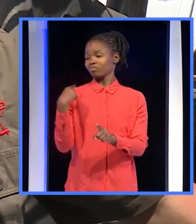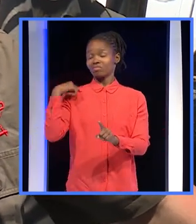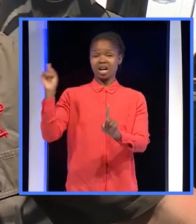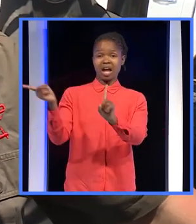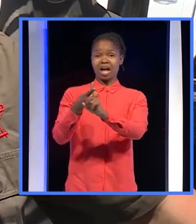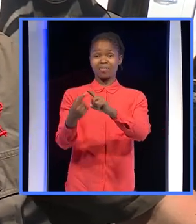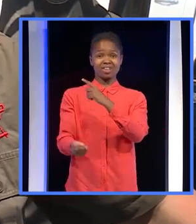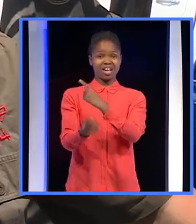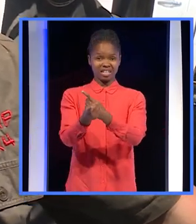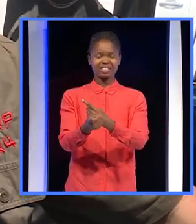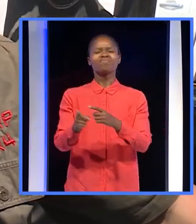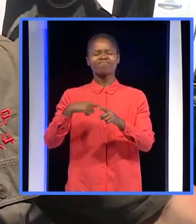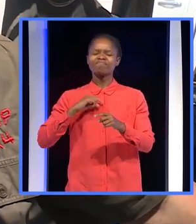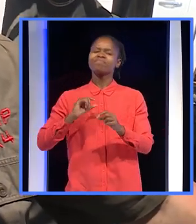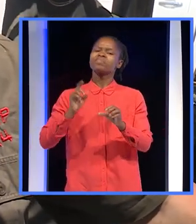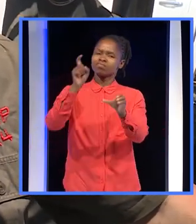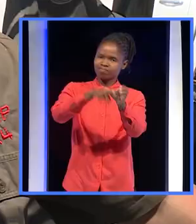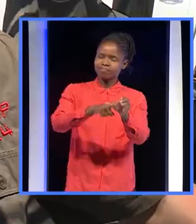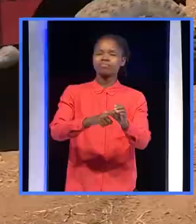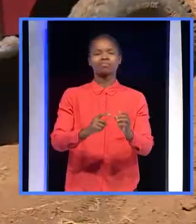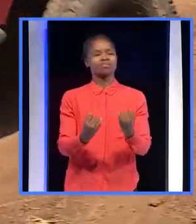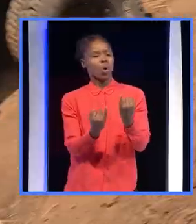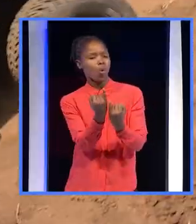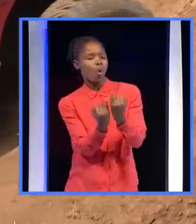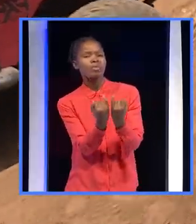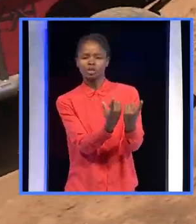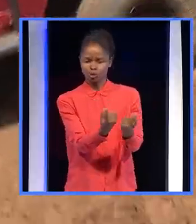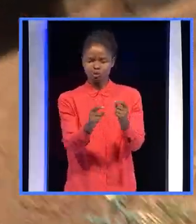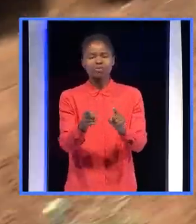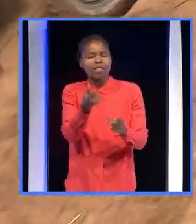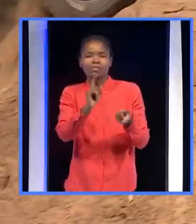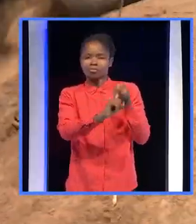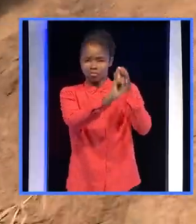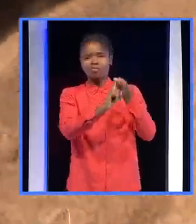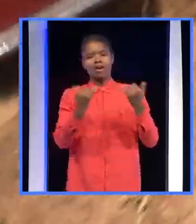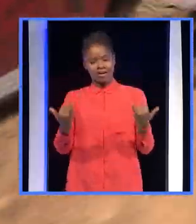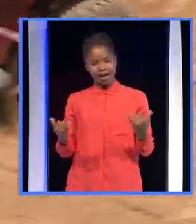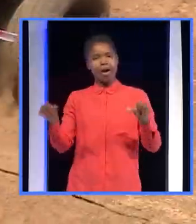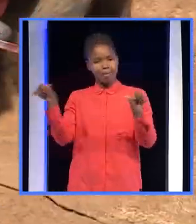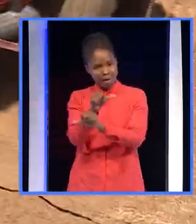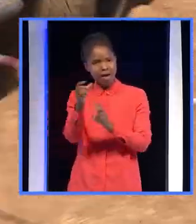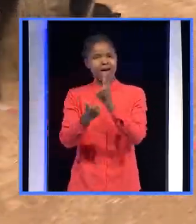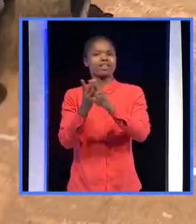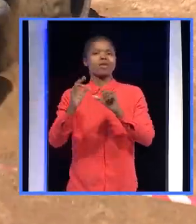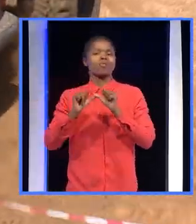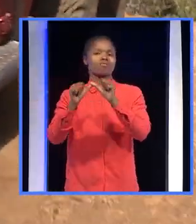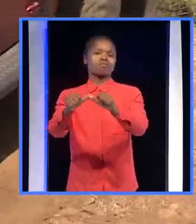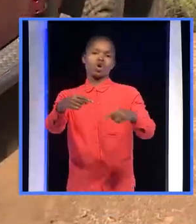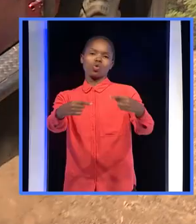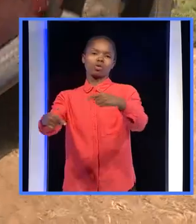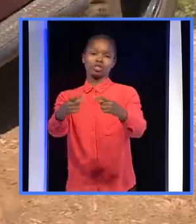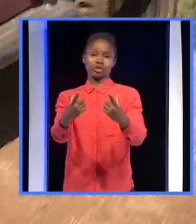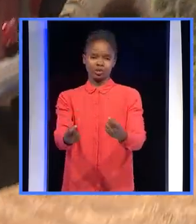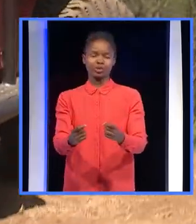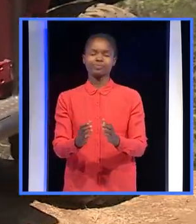competed a little bit, and then after my accident, I wanted to continue competing. So, and here I am. Tell me then, how do